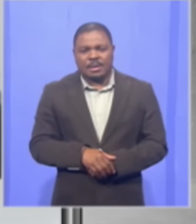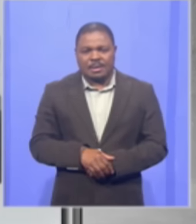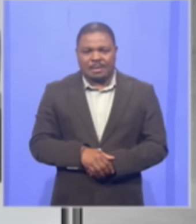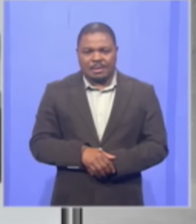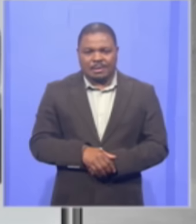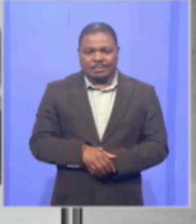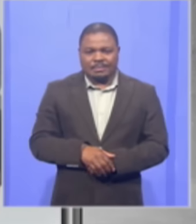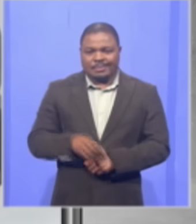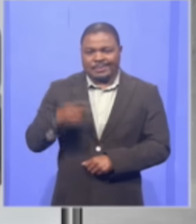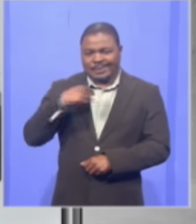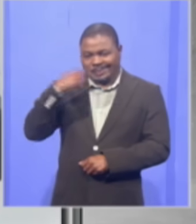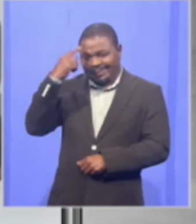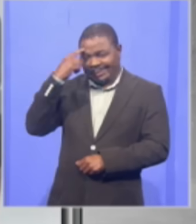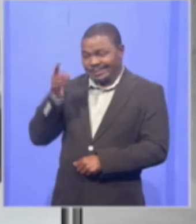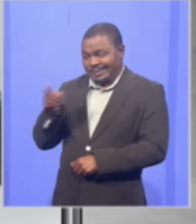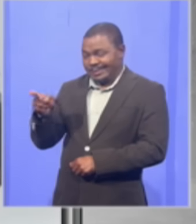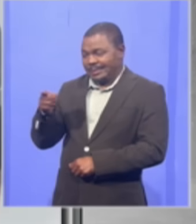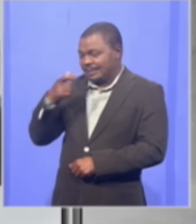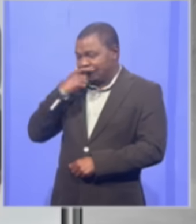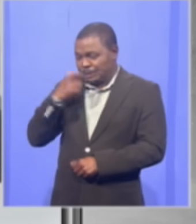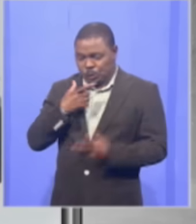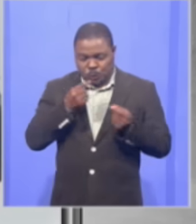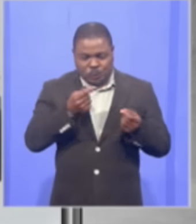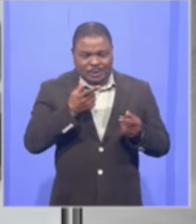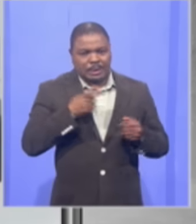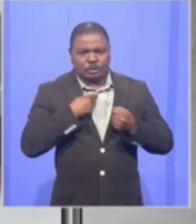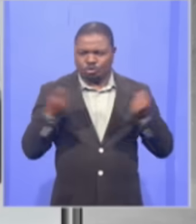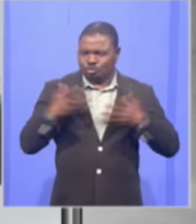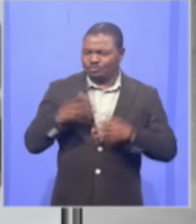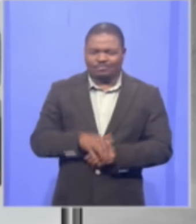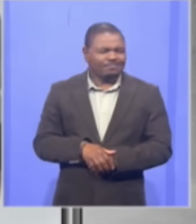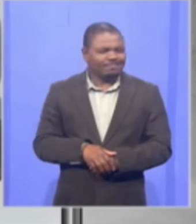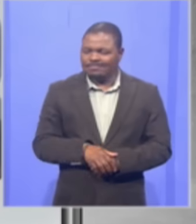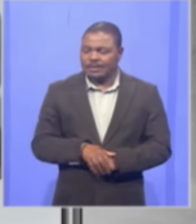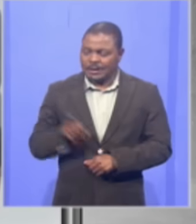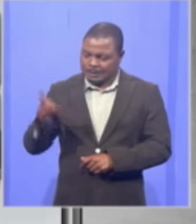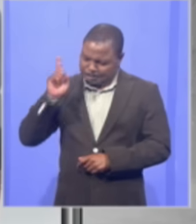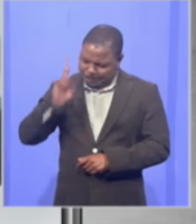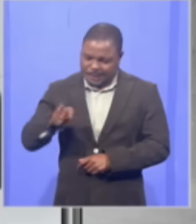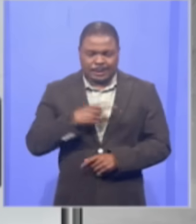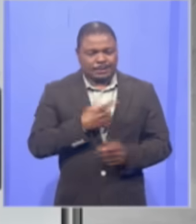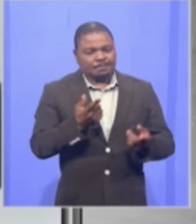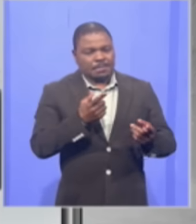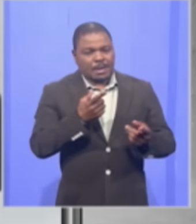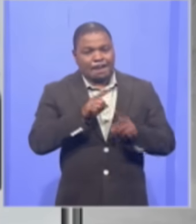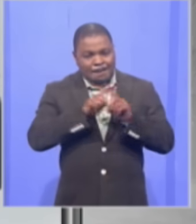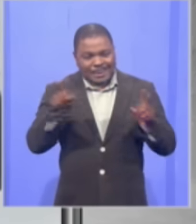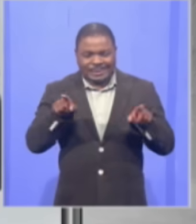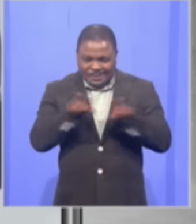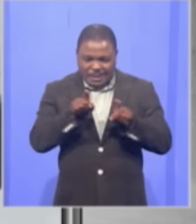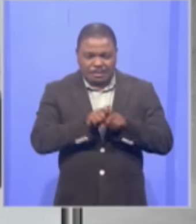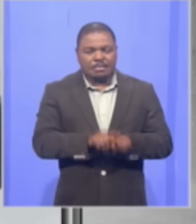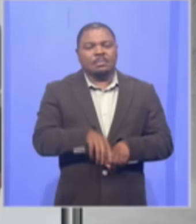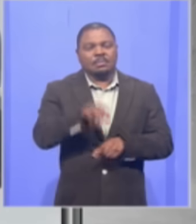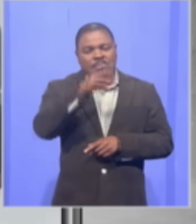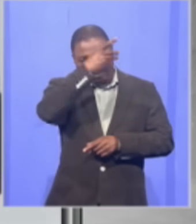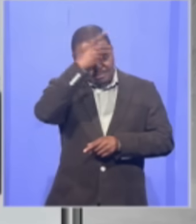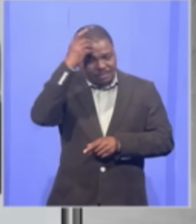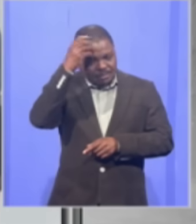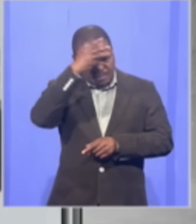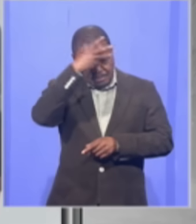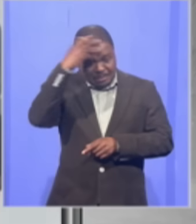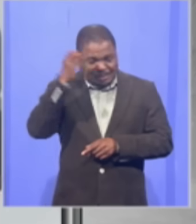sentseng presidente e le ntho e makatsang o ntse tlamile hore ya baleleke empa ho bontsha hore wa sebetsa a ka balelekile le senzo moqhunu ka mora hore ho